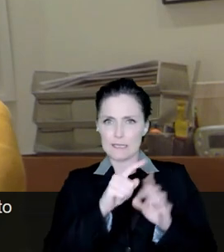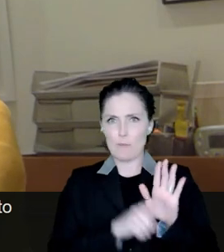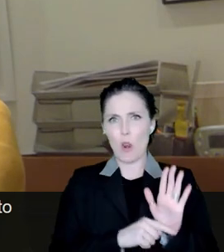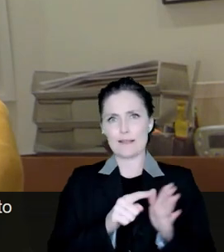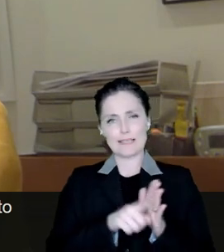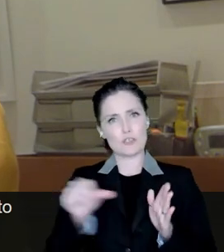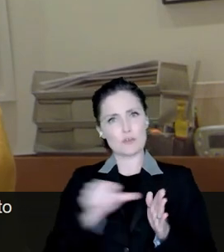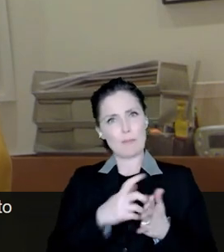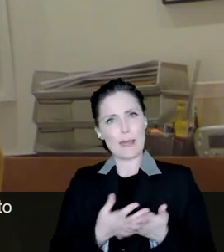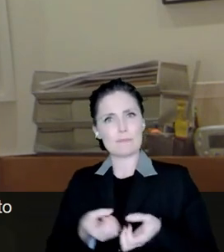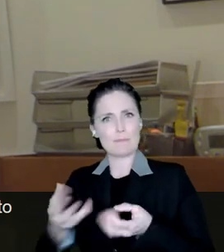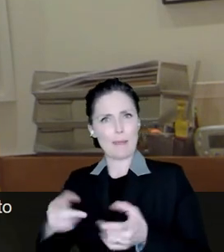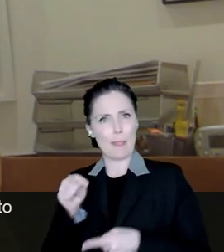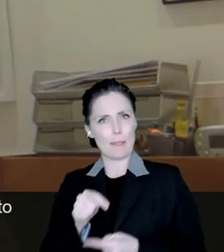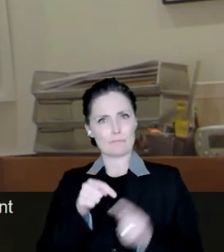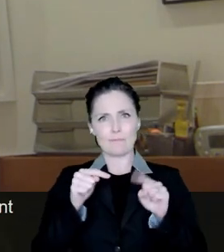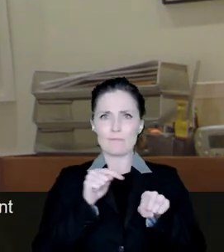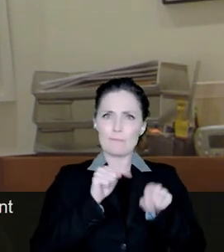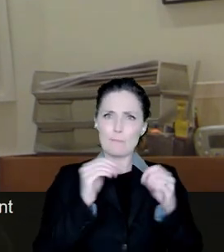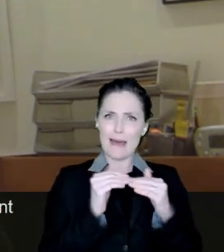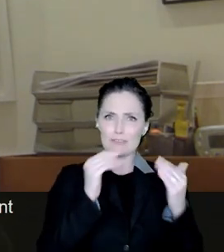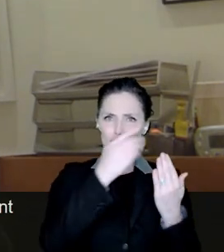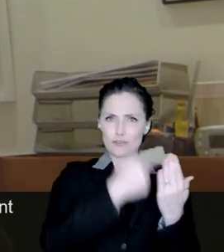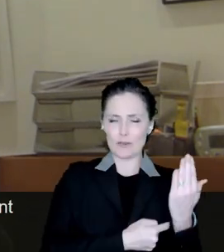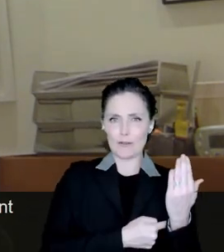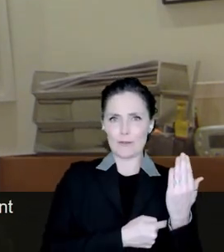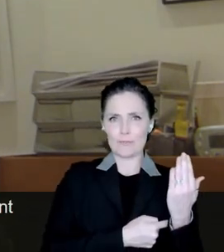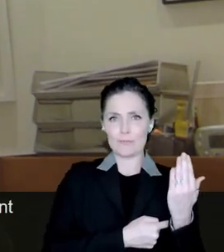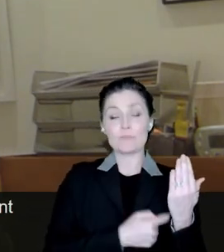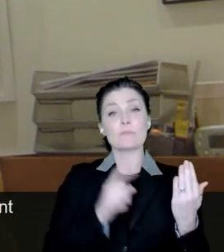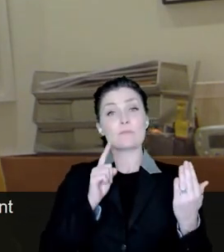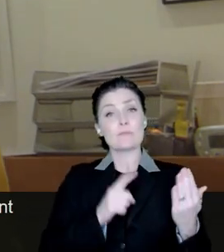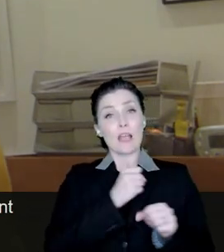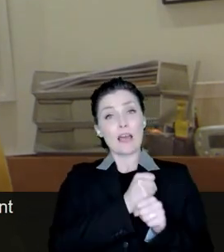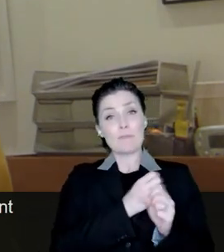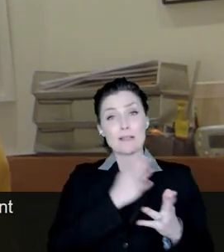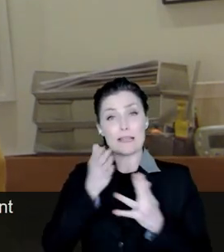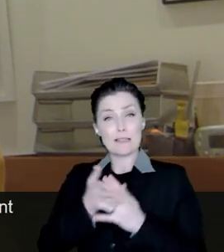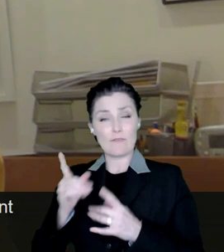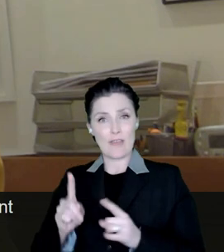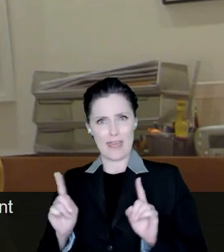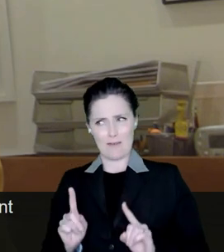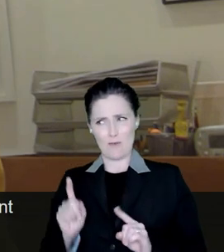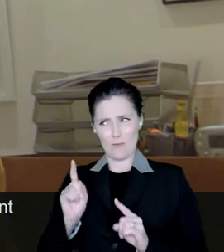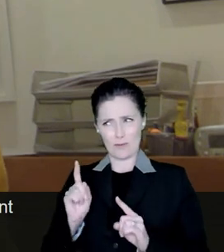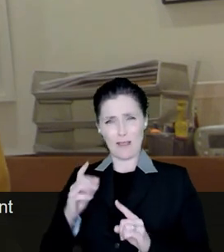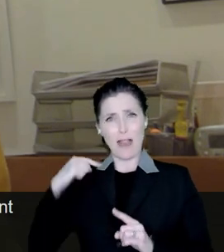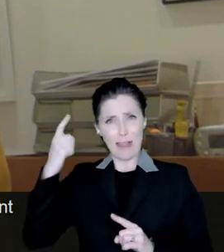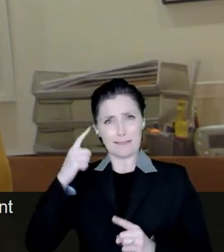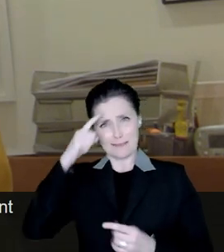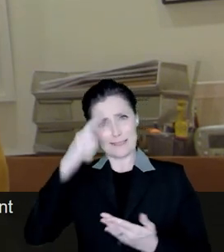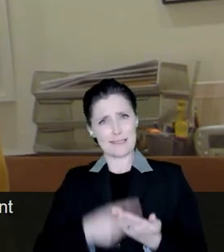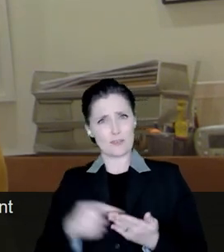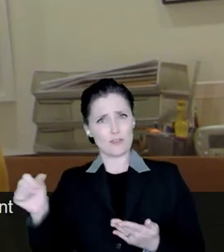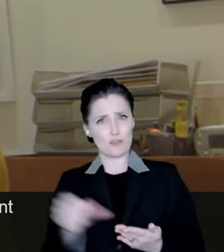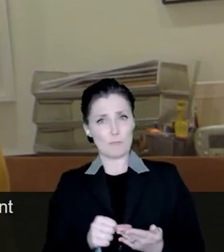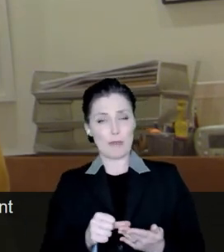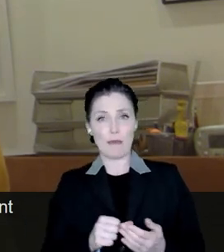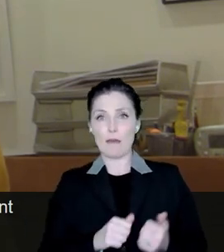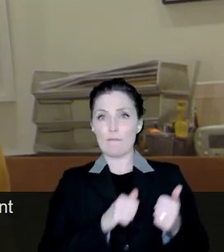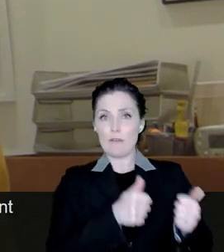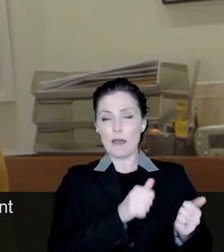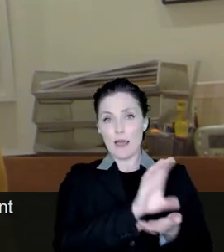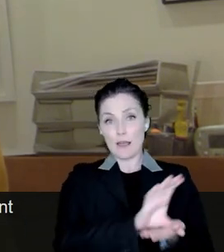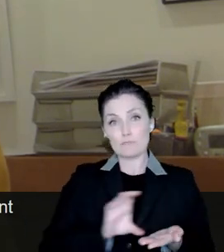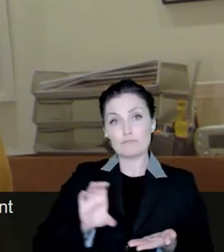to interfere in what is rightly London's decision. And whilst it's fine for the government to help with some finance, I don't think it's right for